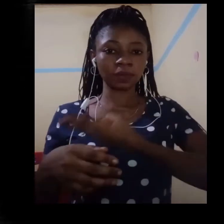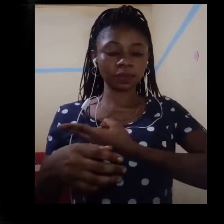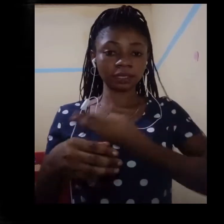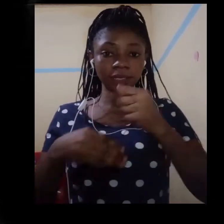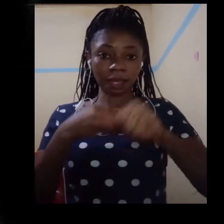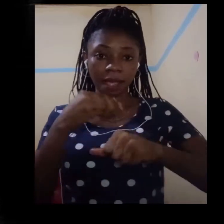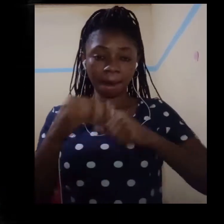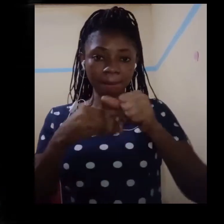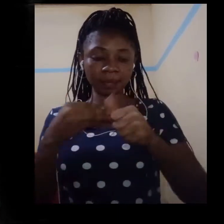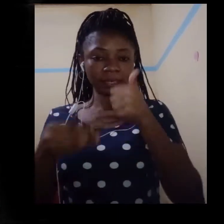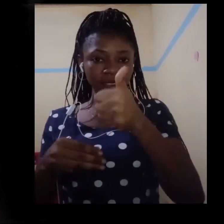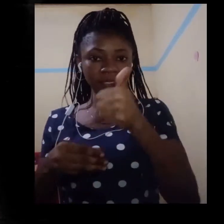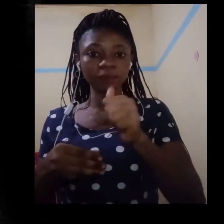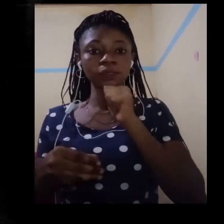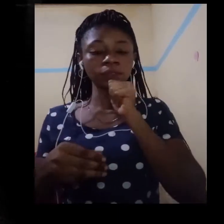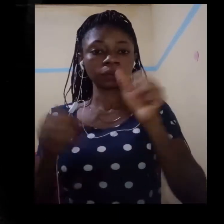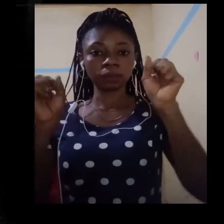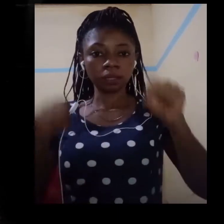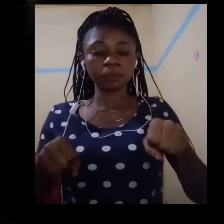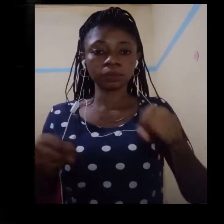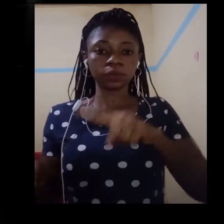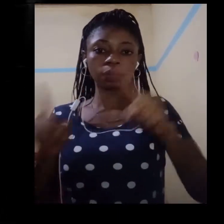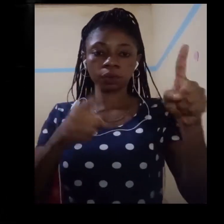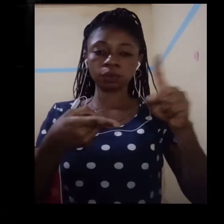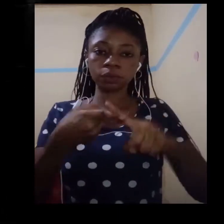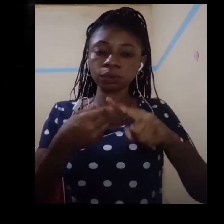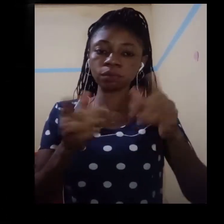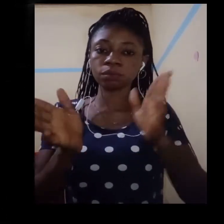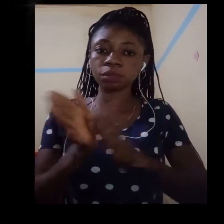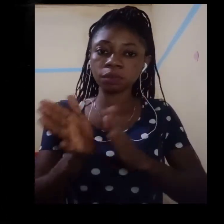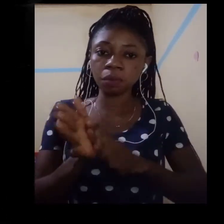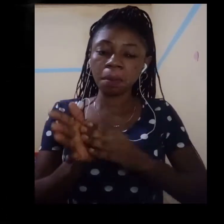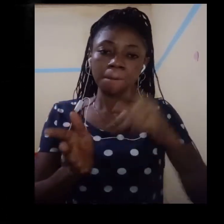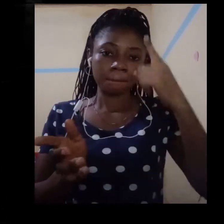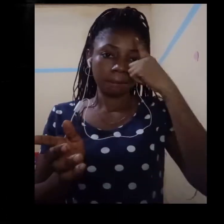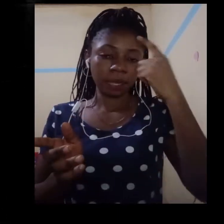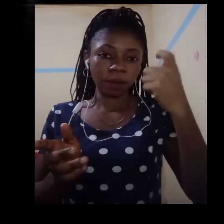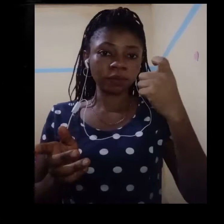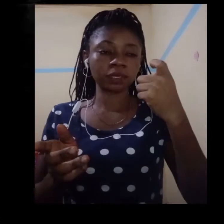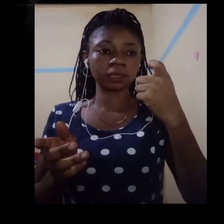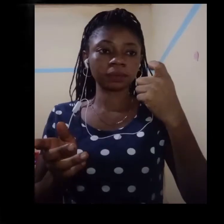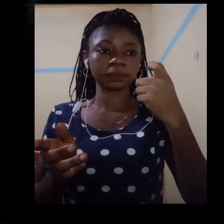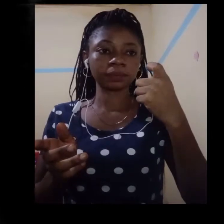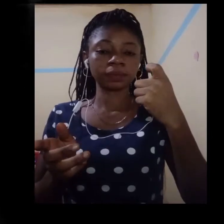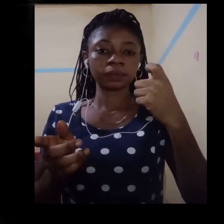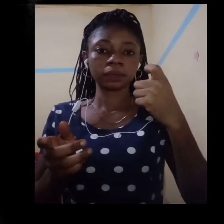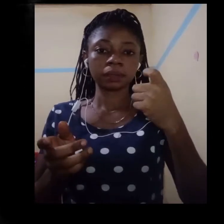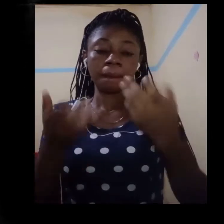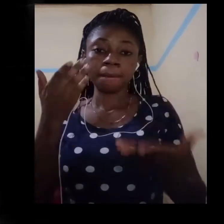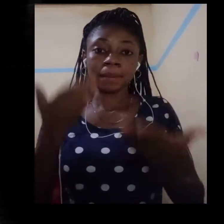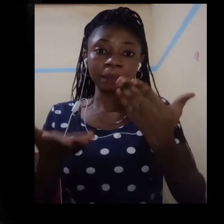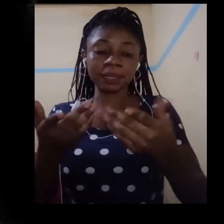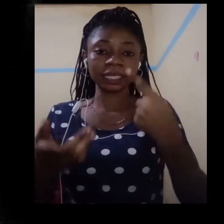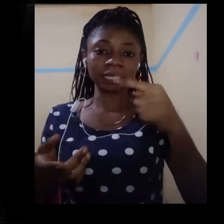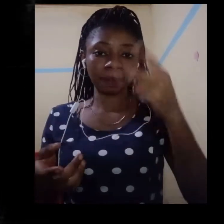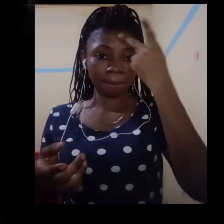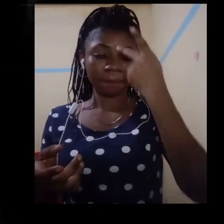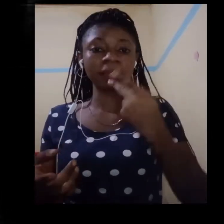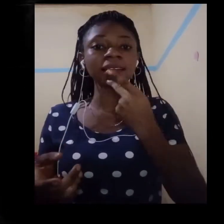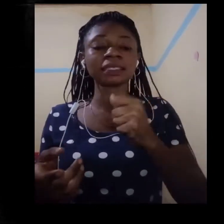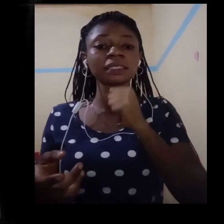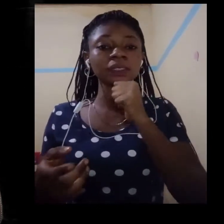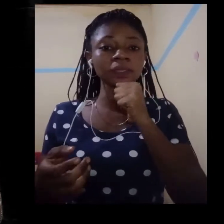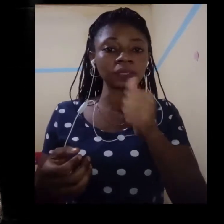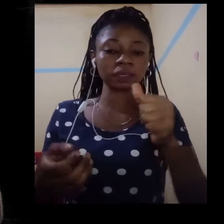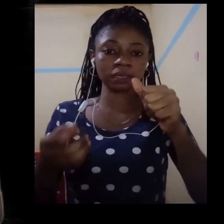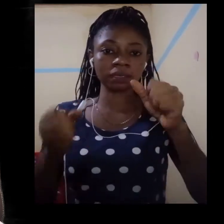wasn't able to go to school. And because possibly the parents were not educated,